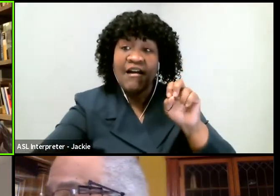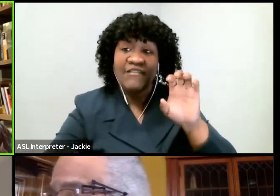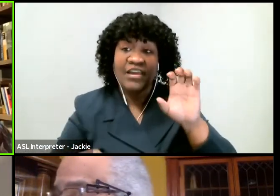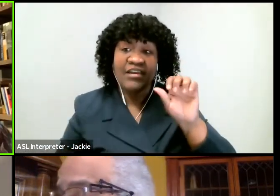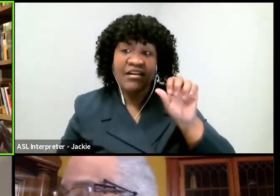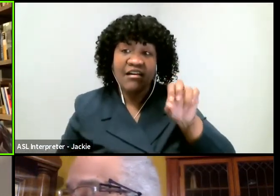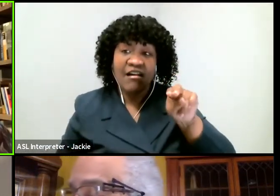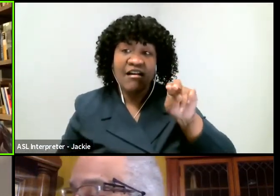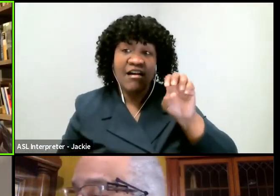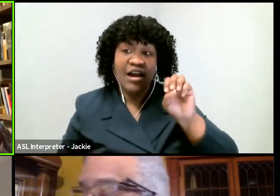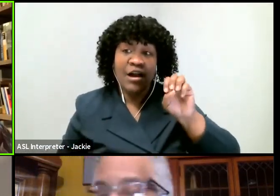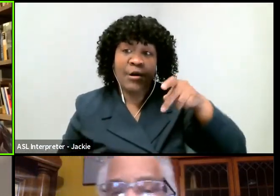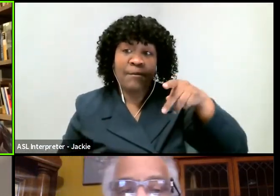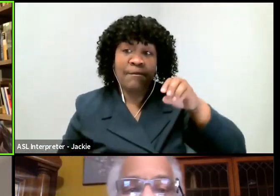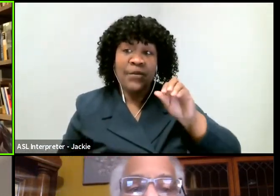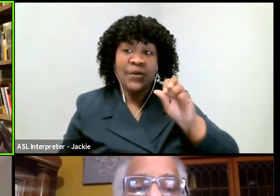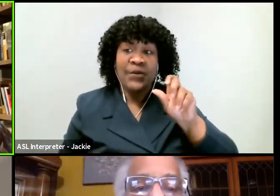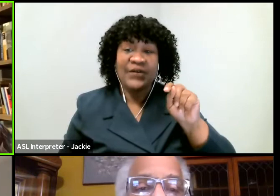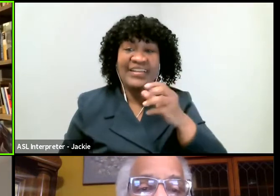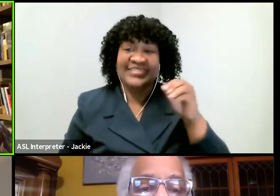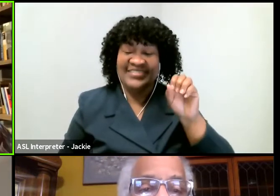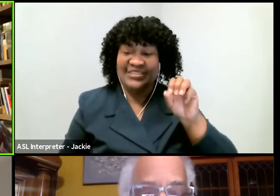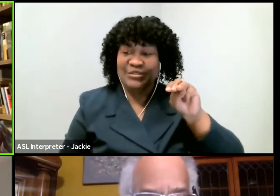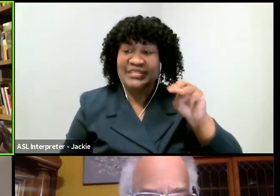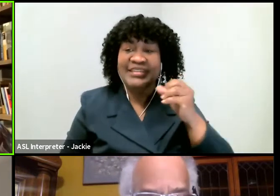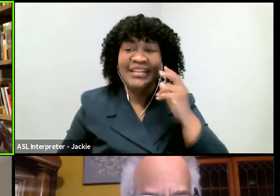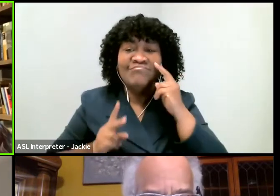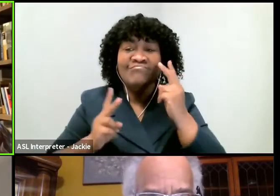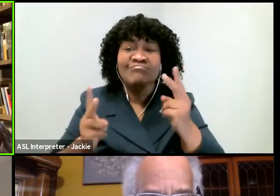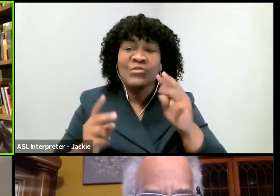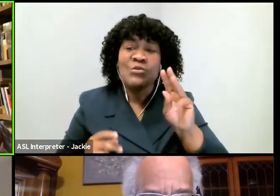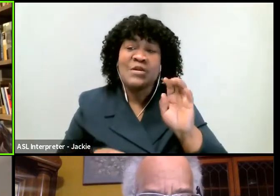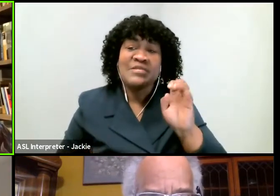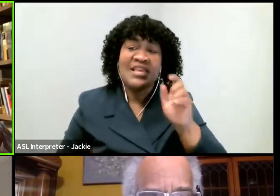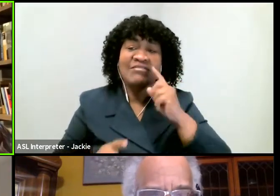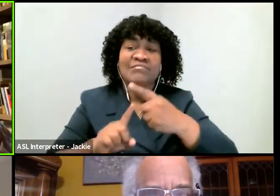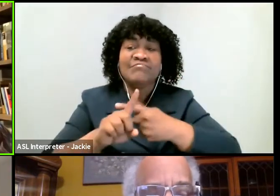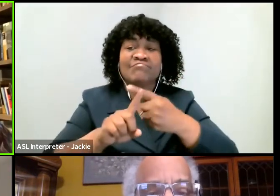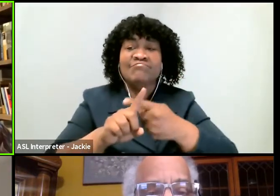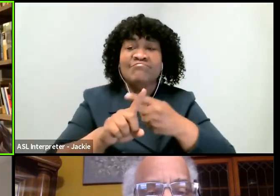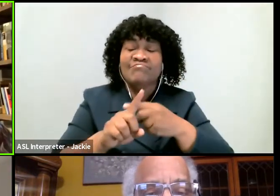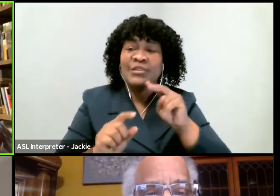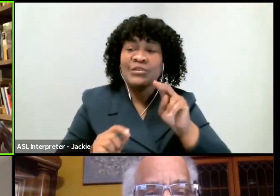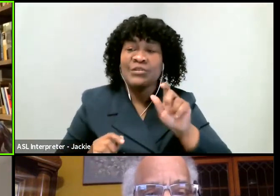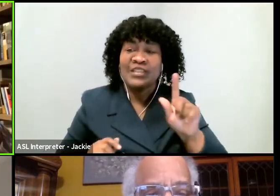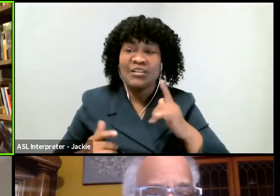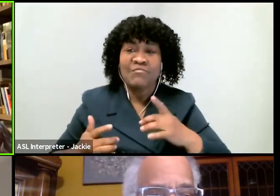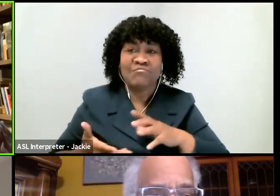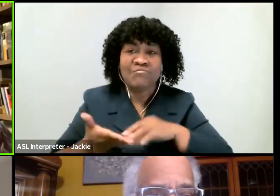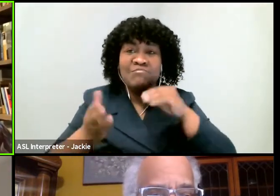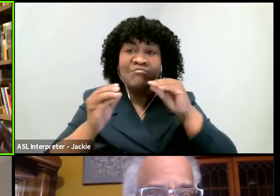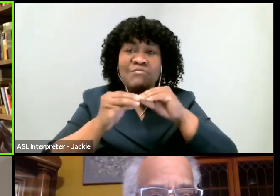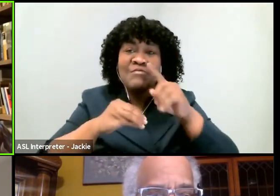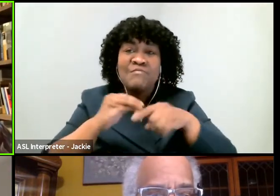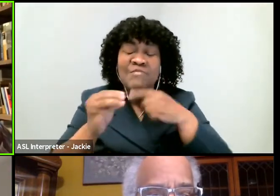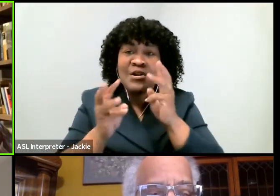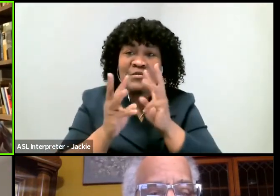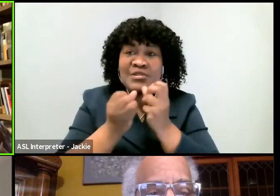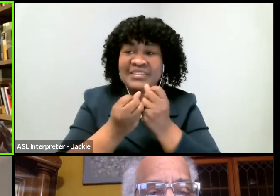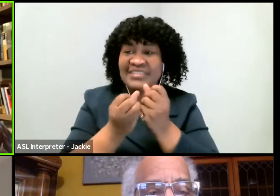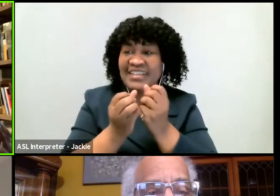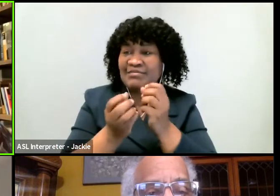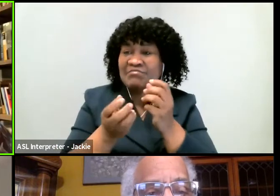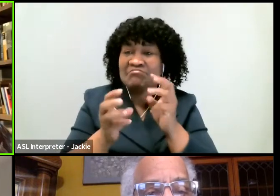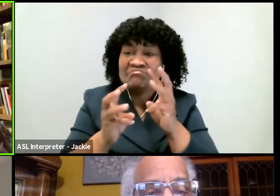media and visit their website to sign up for the monthly newsletter and learn about upcoming events, workshops, and book